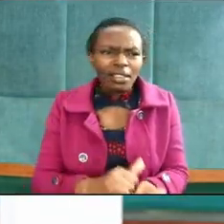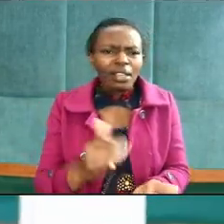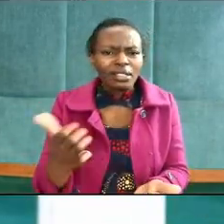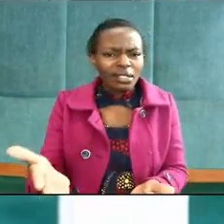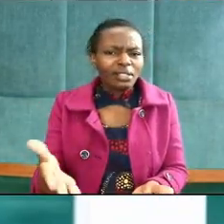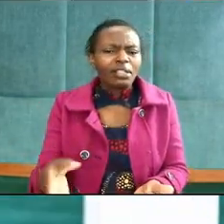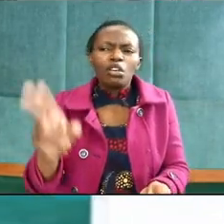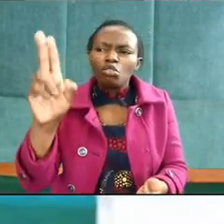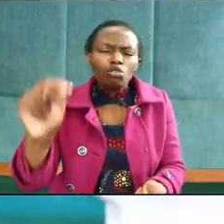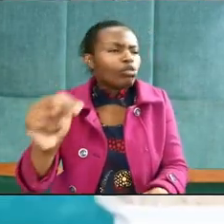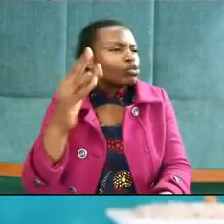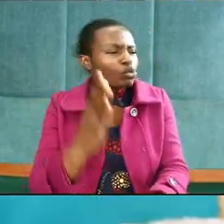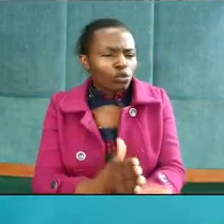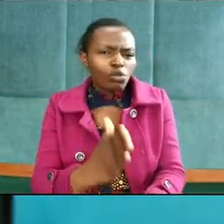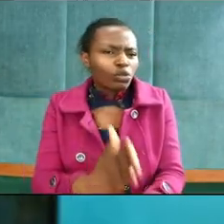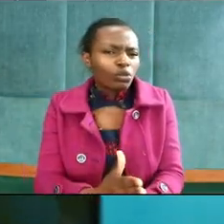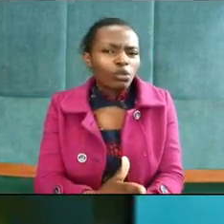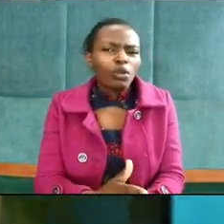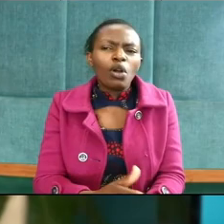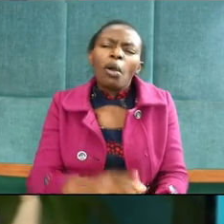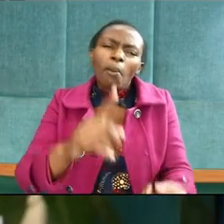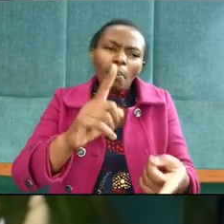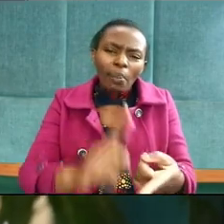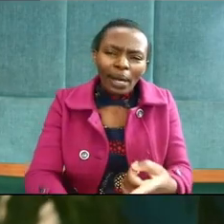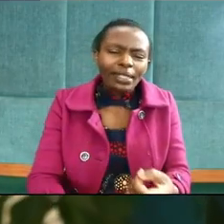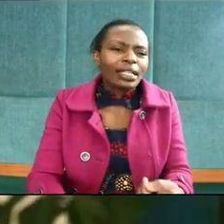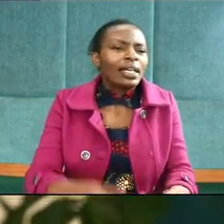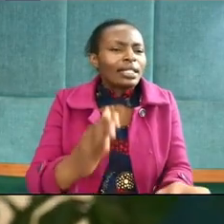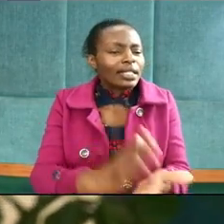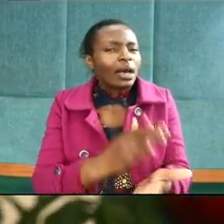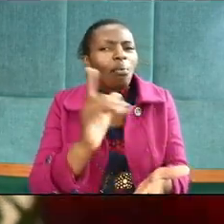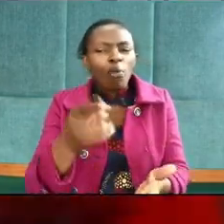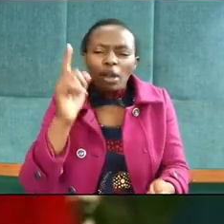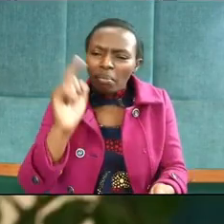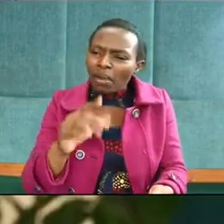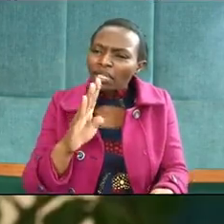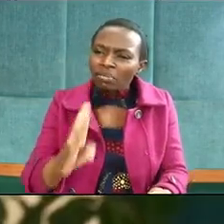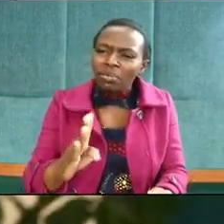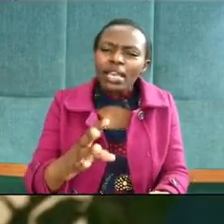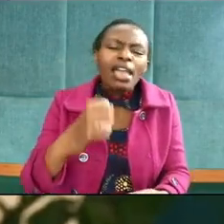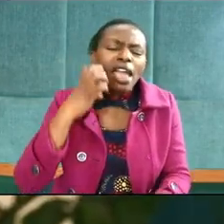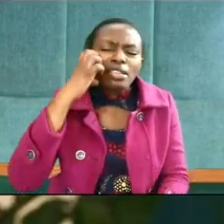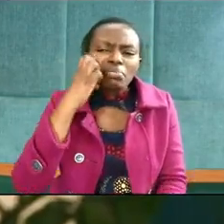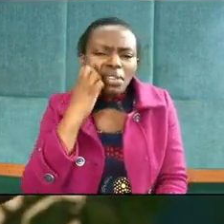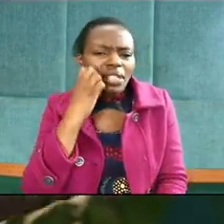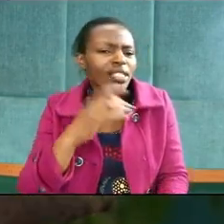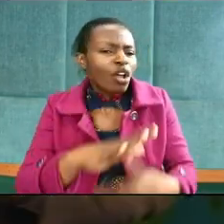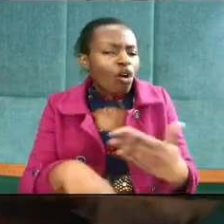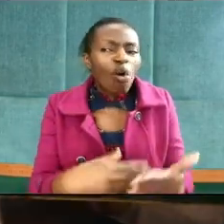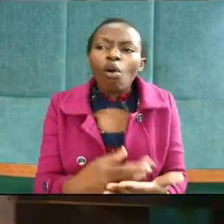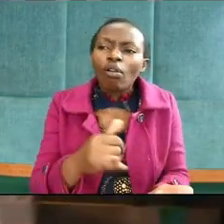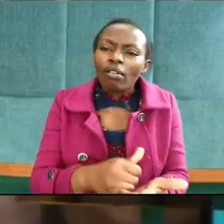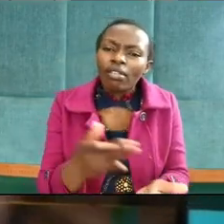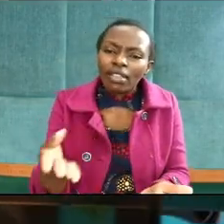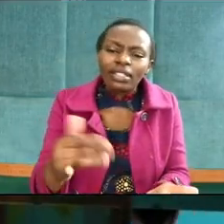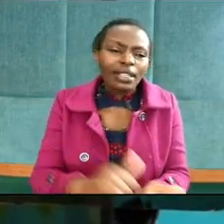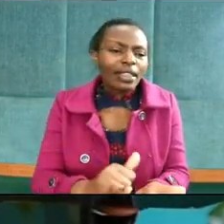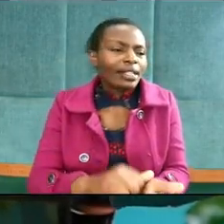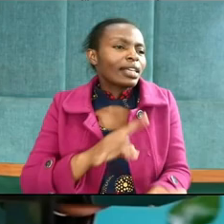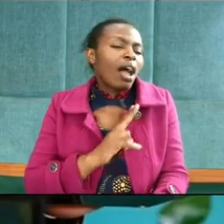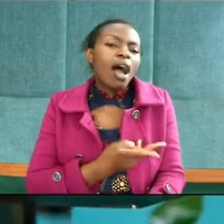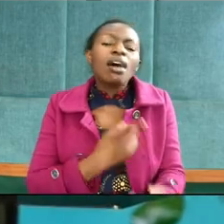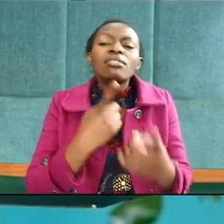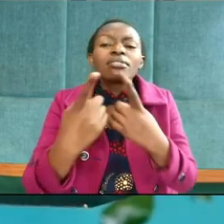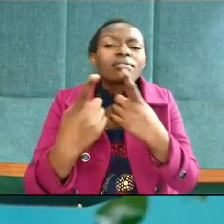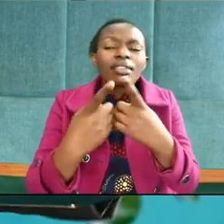somebody's reality. Somebody could be experiencing exactly what we have just demonstrated. People